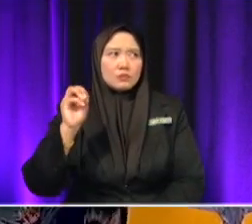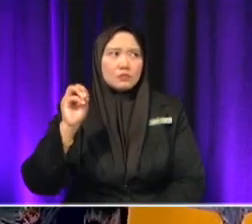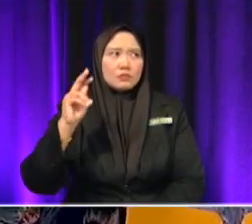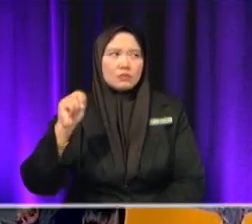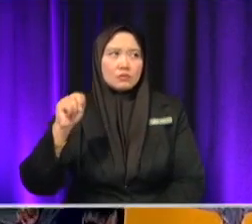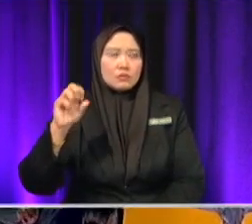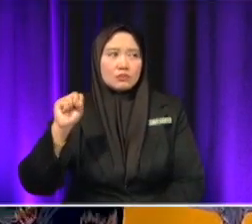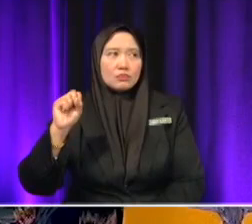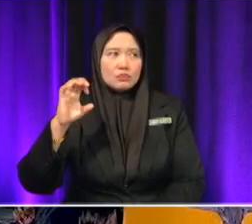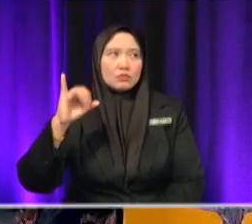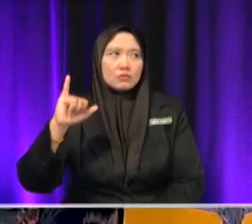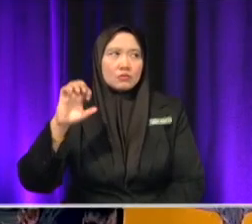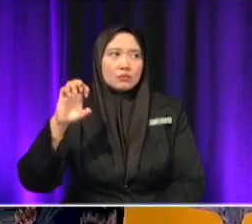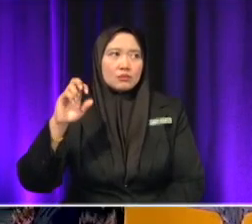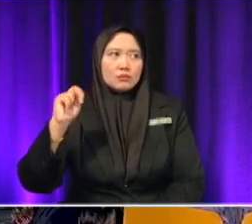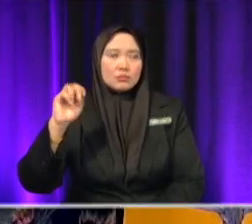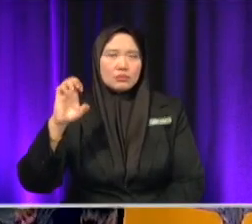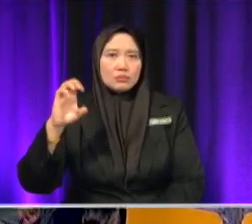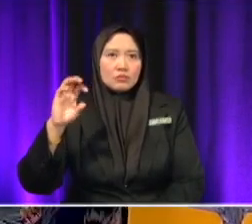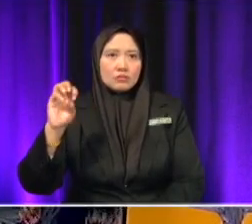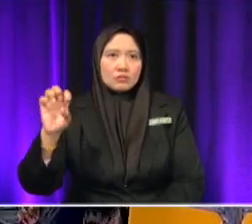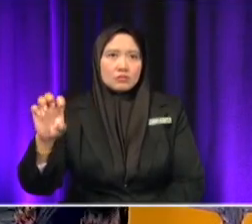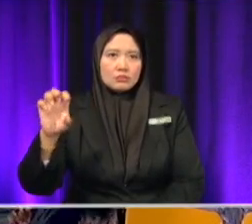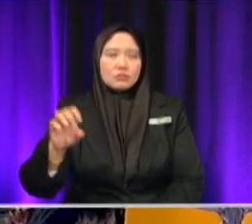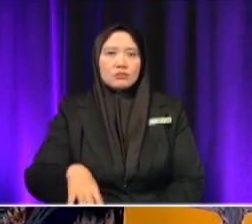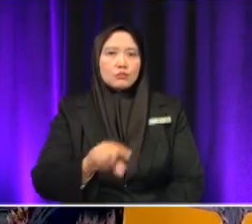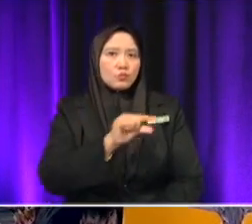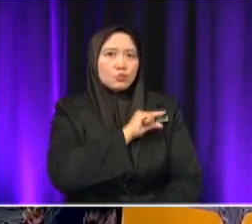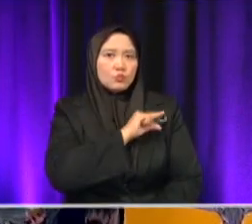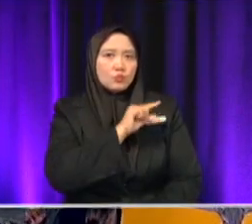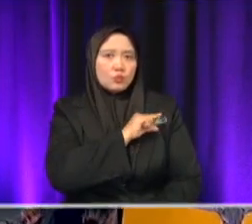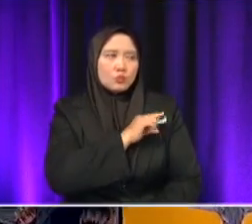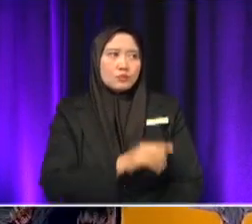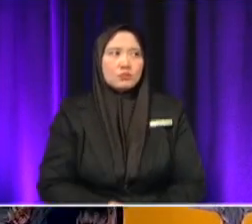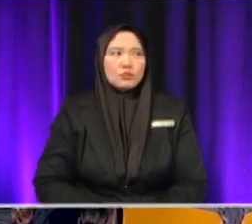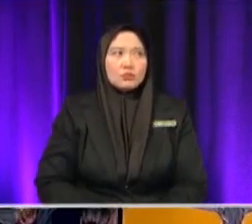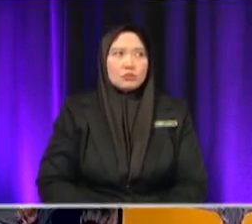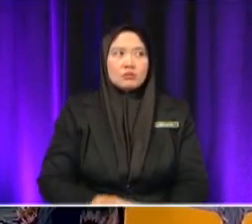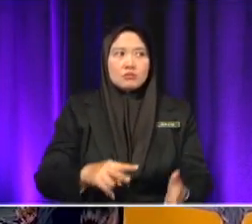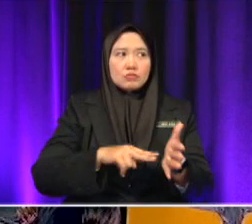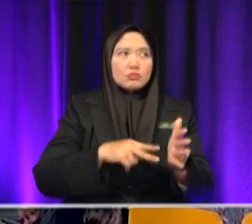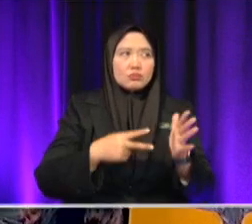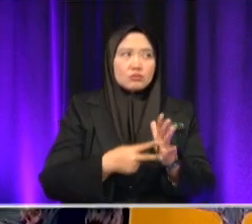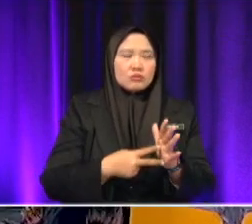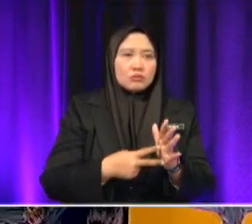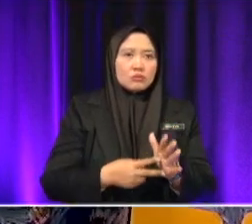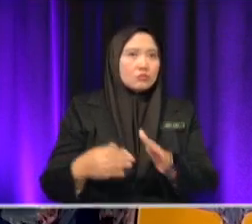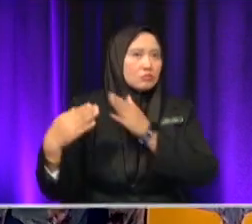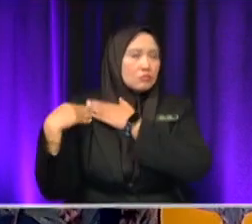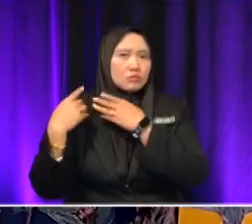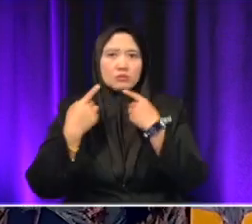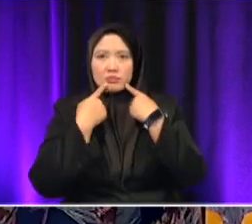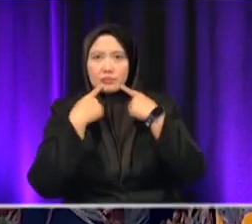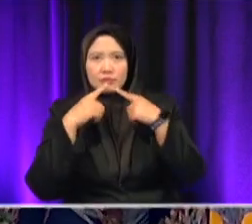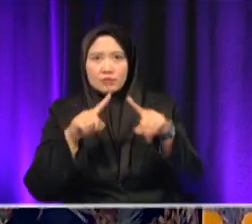the whole title mean for the article? Right. Okay, so now we'd like to ask some responses from our pupils. So what do you think is